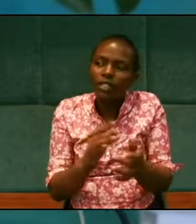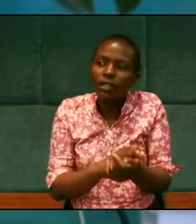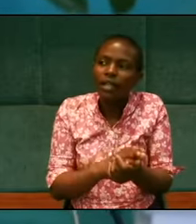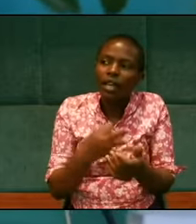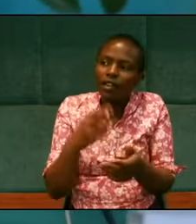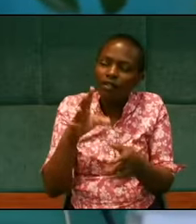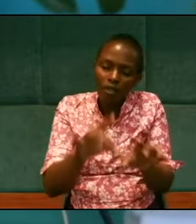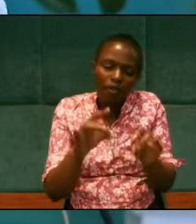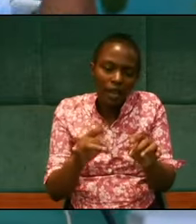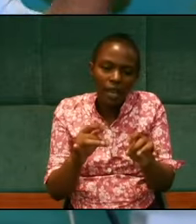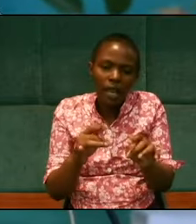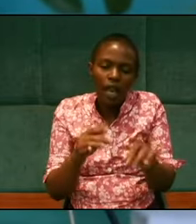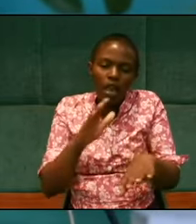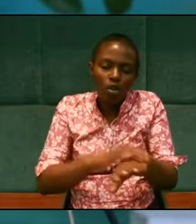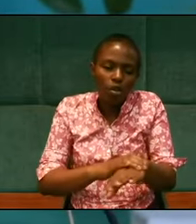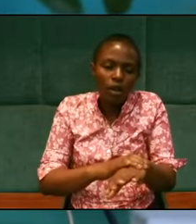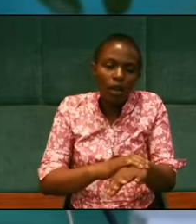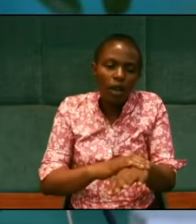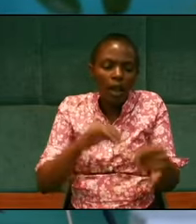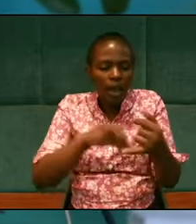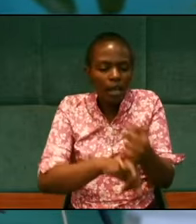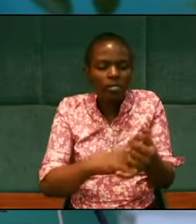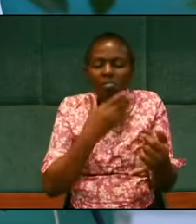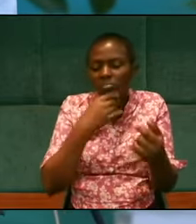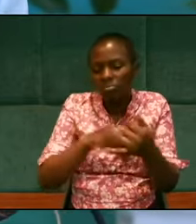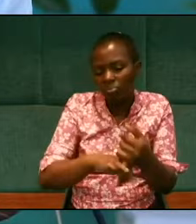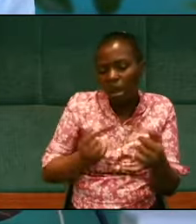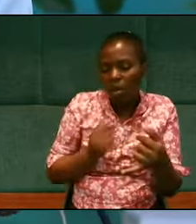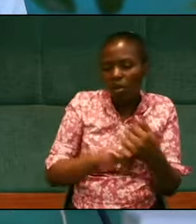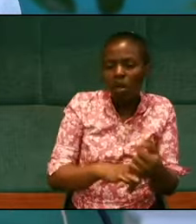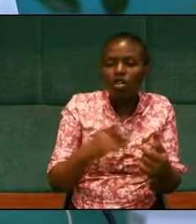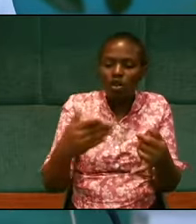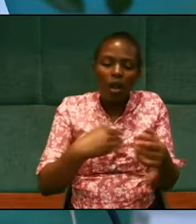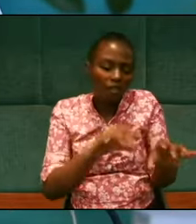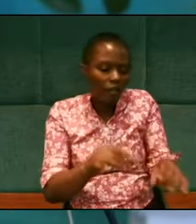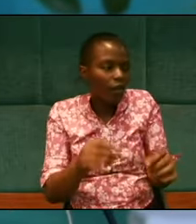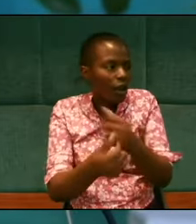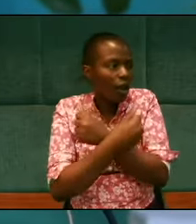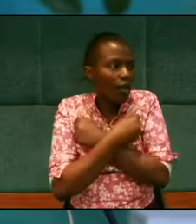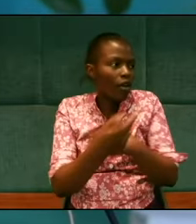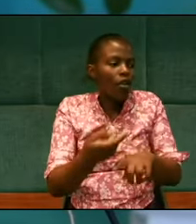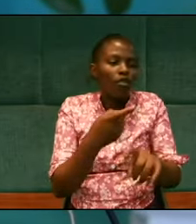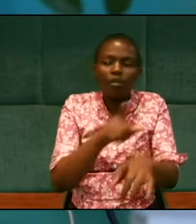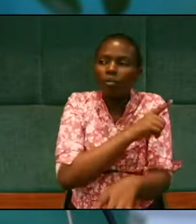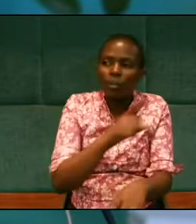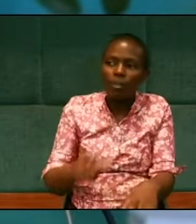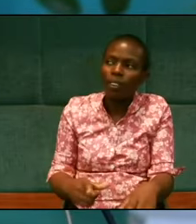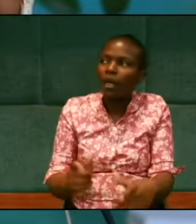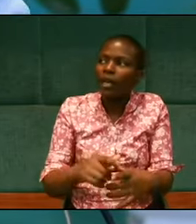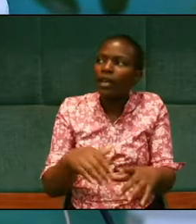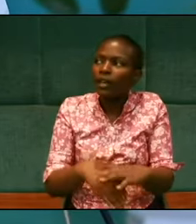husband, what have you found? Favor. From who? The Lord. In other words, marriage was